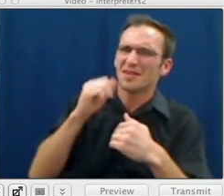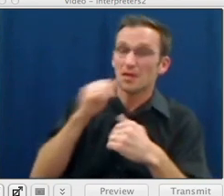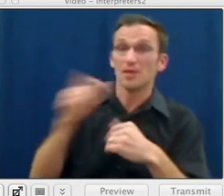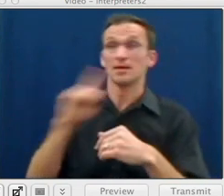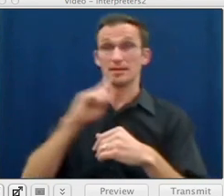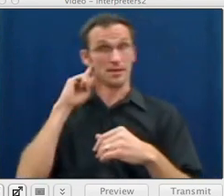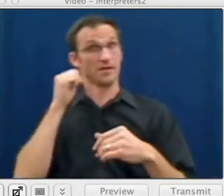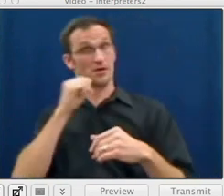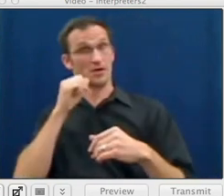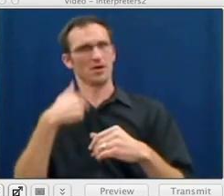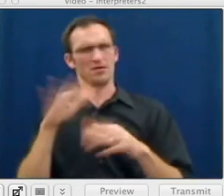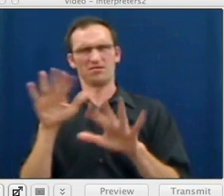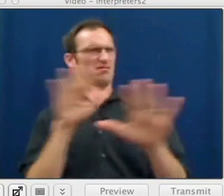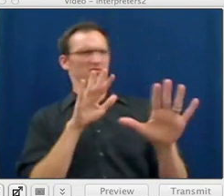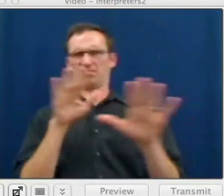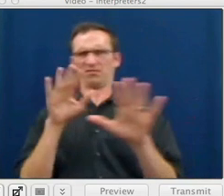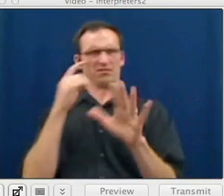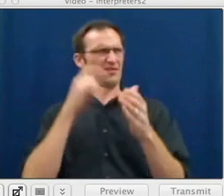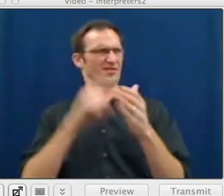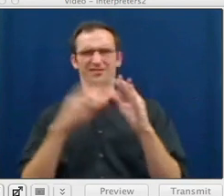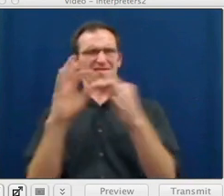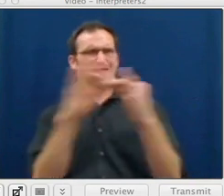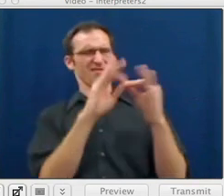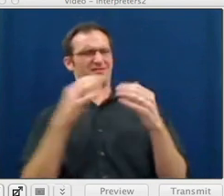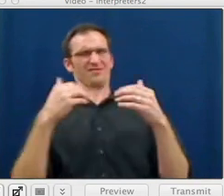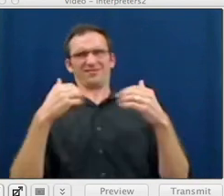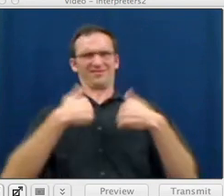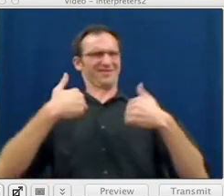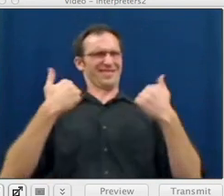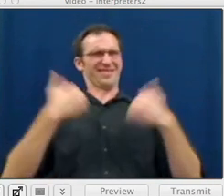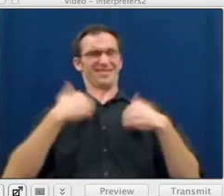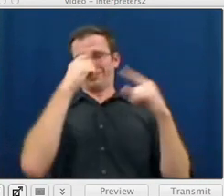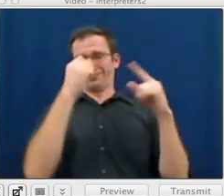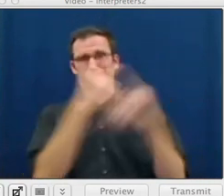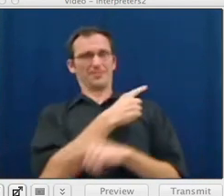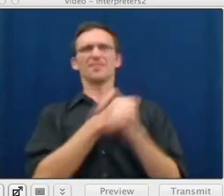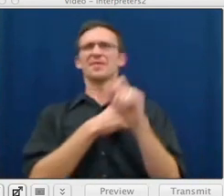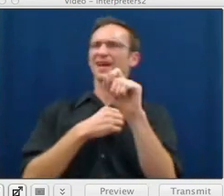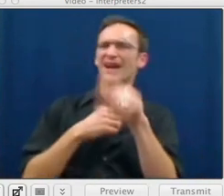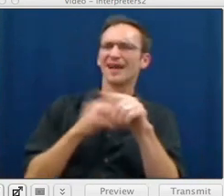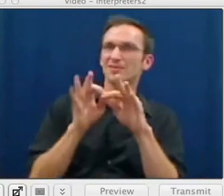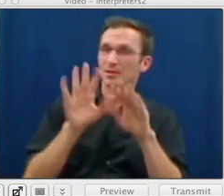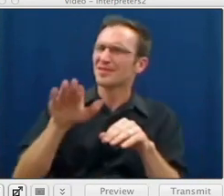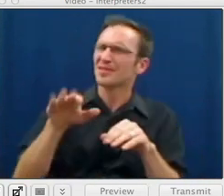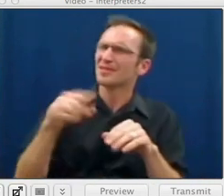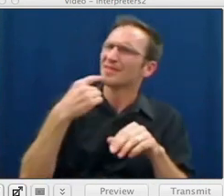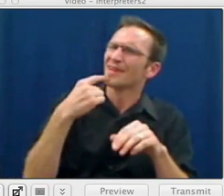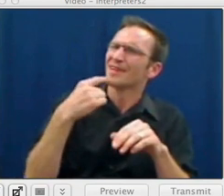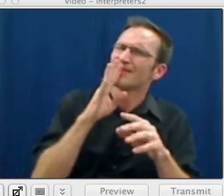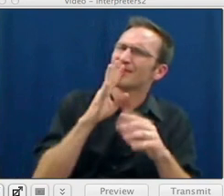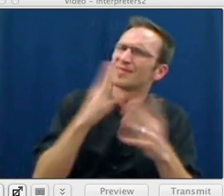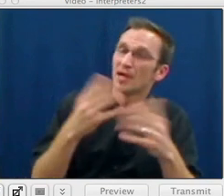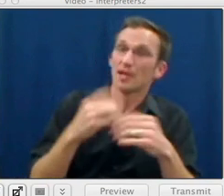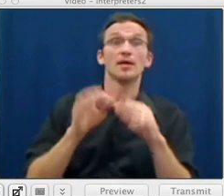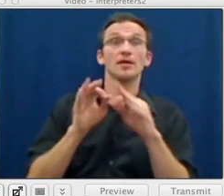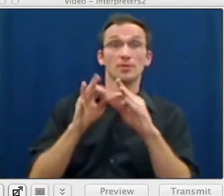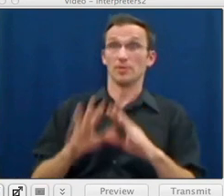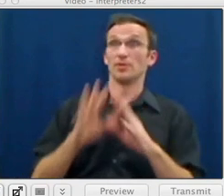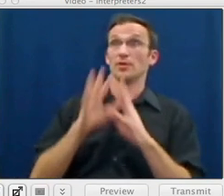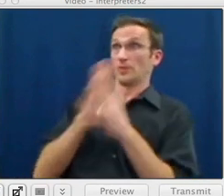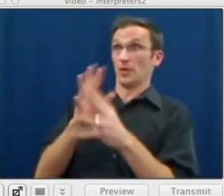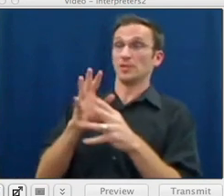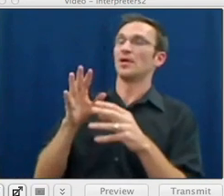response and the comments of the hearing people and asks the interpreter, what did you say? And then the interpreter voices out loud,